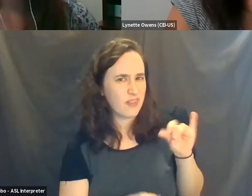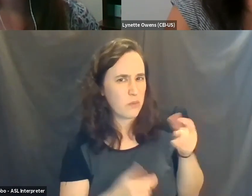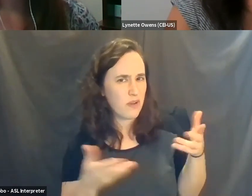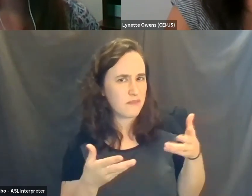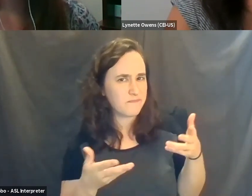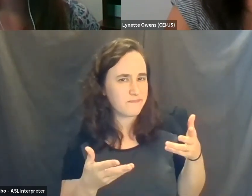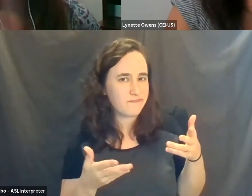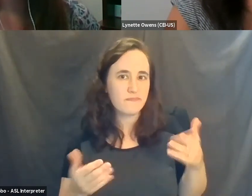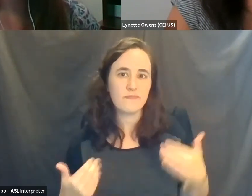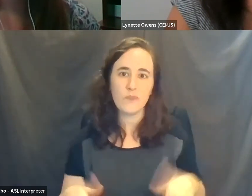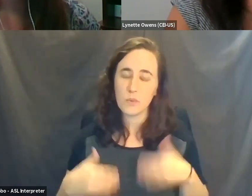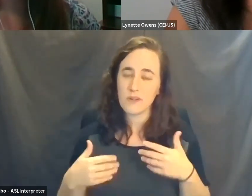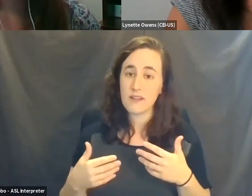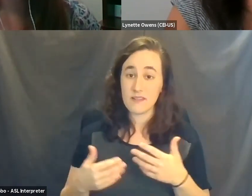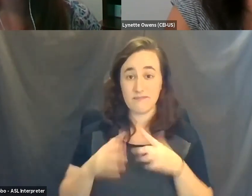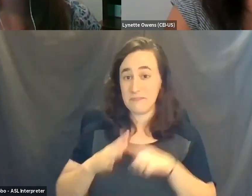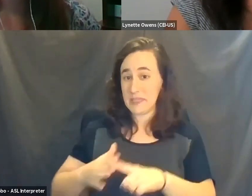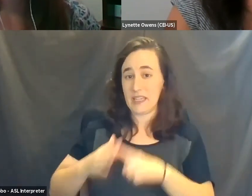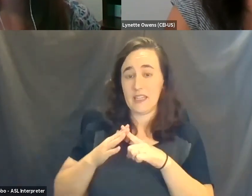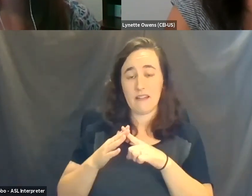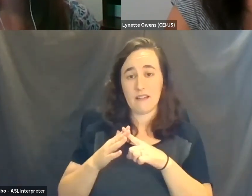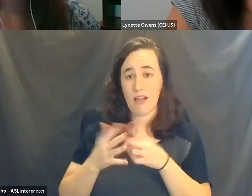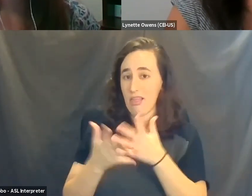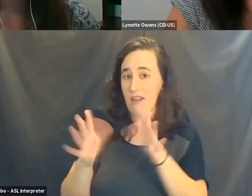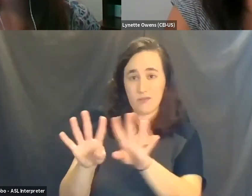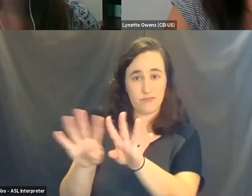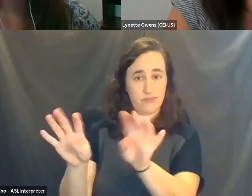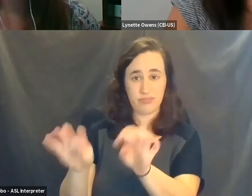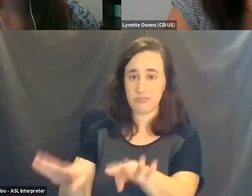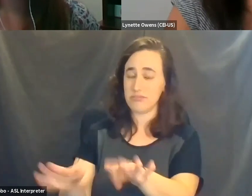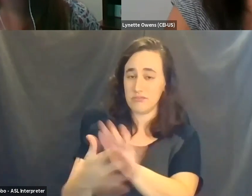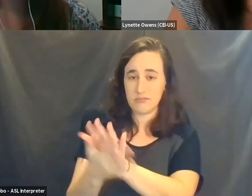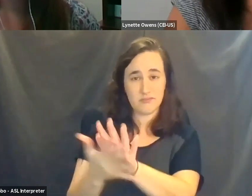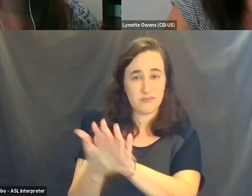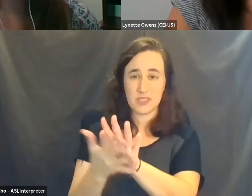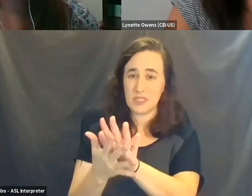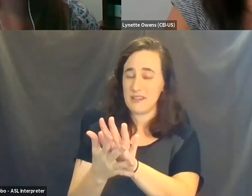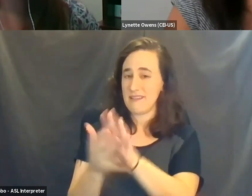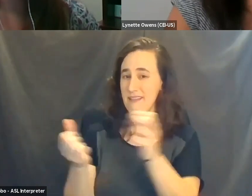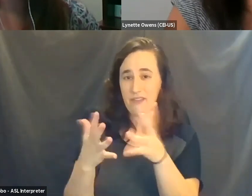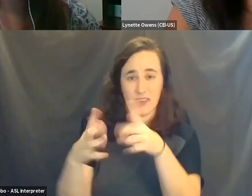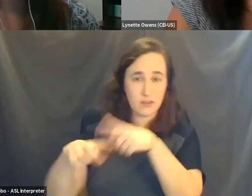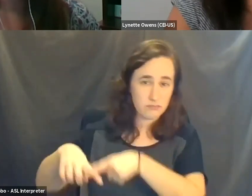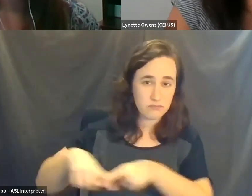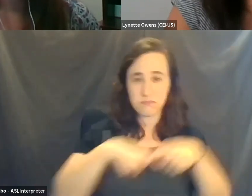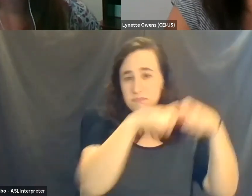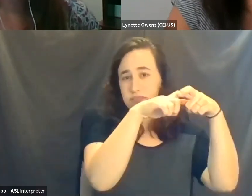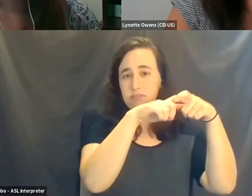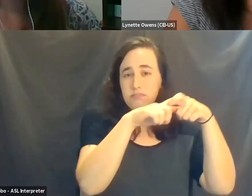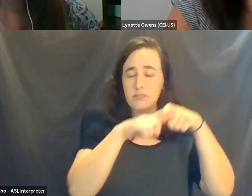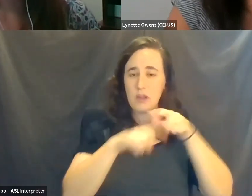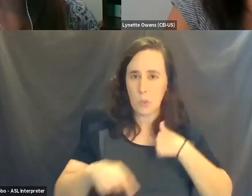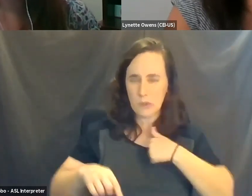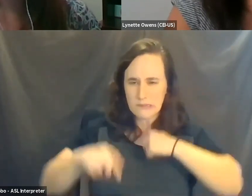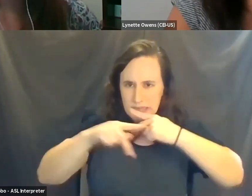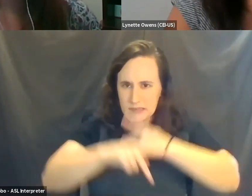of unknown at first, and we sort of put things on pause while we figured out like what we